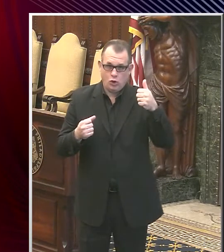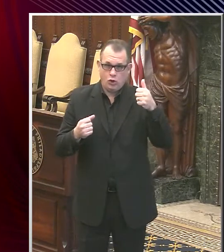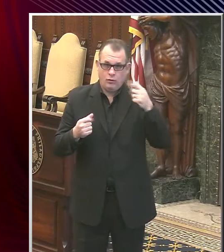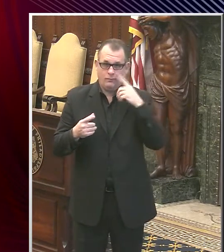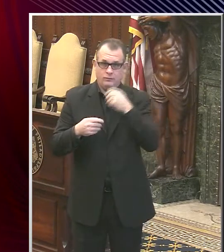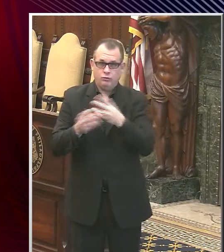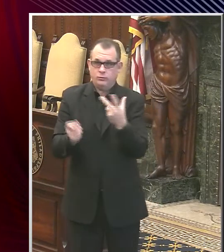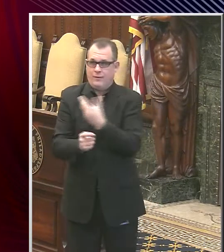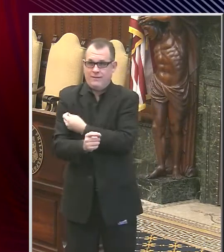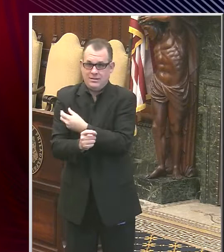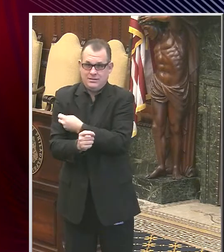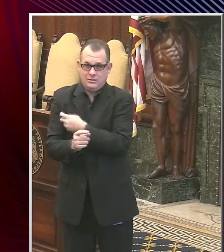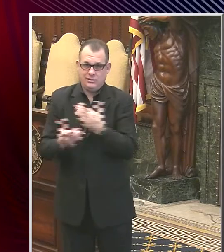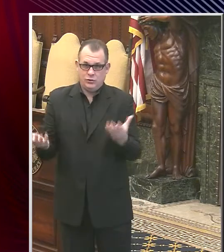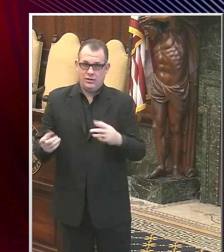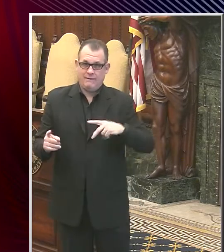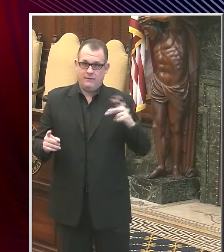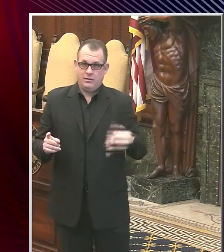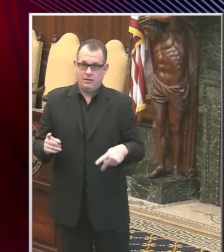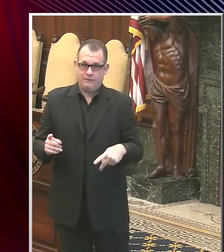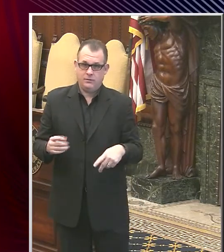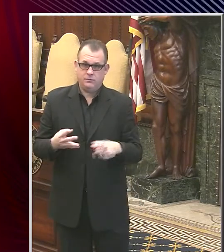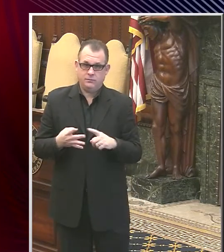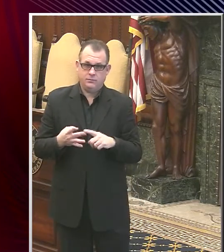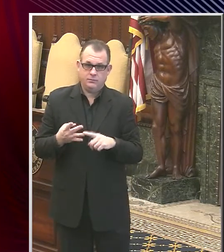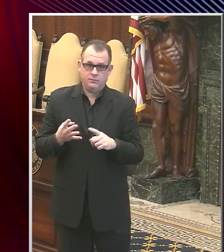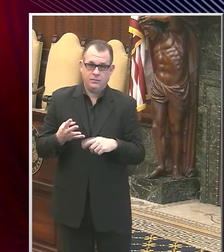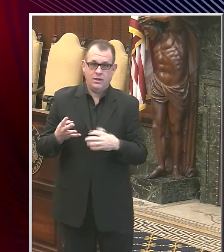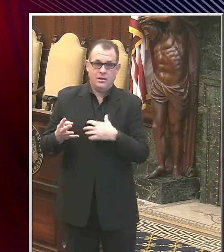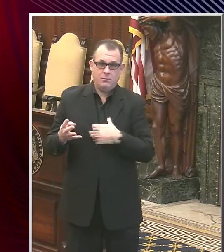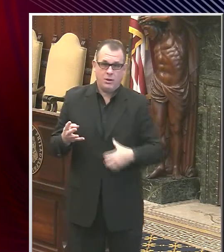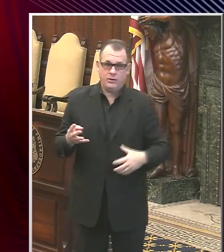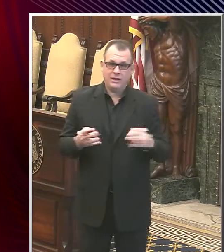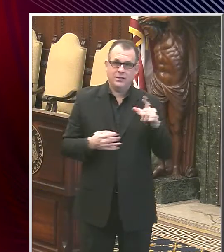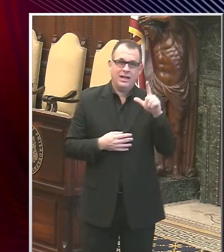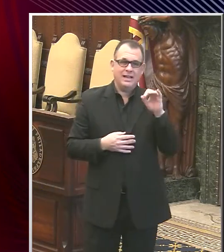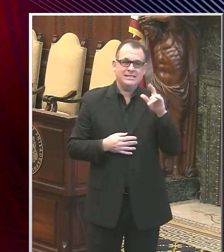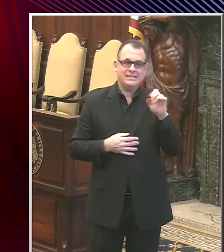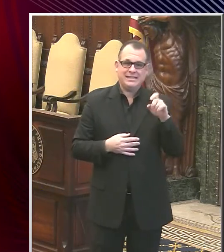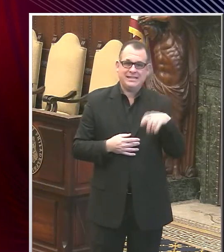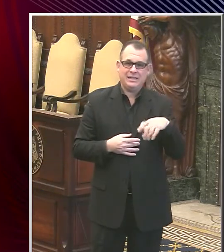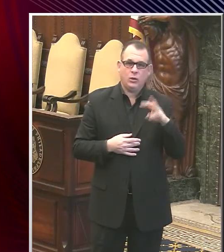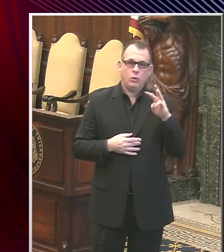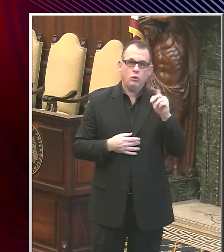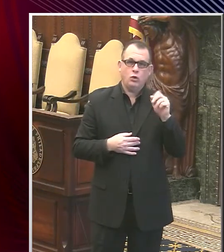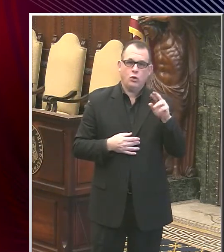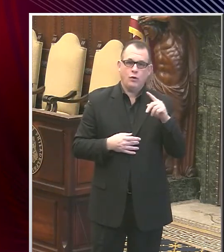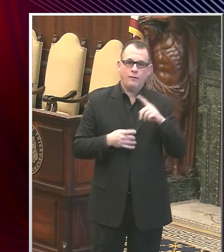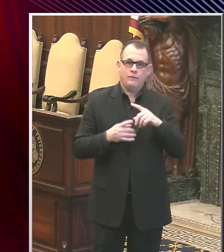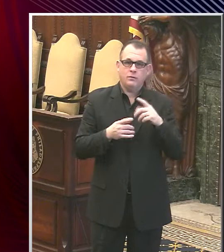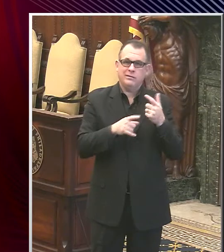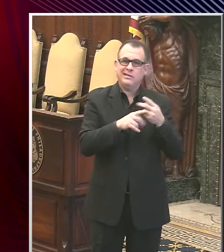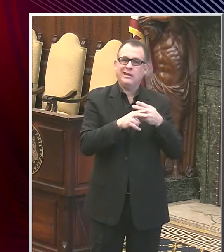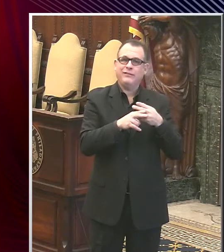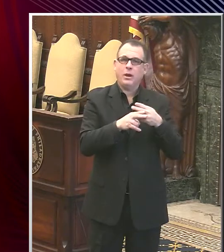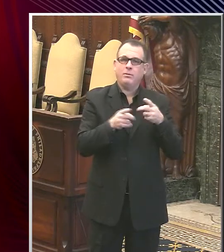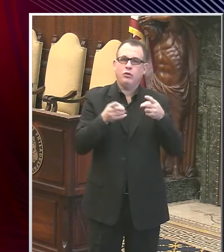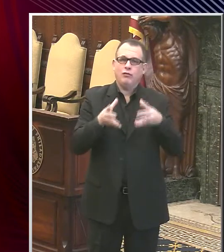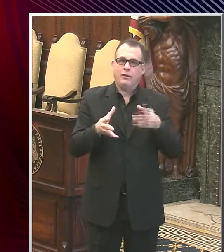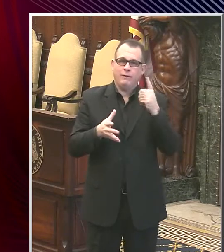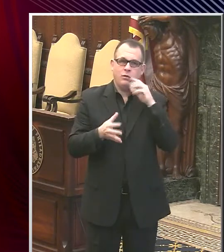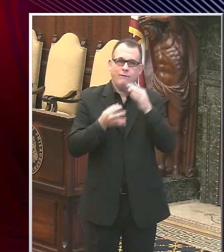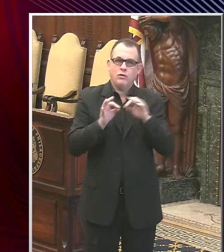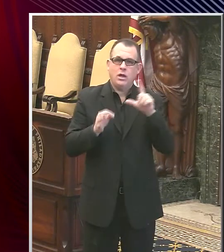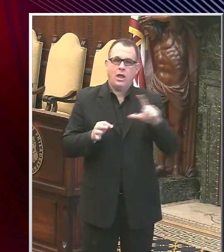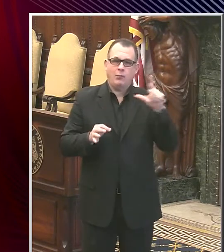regarding the distribution of vaccines in Philadelphia. The Mayor noted Leslie Walker, the Interim Director of the Free